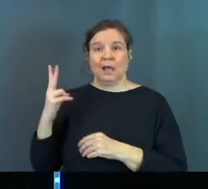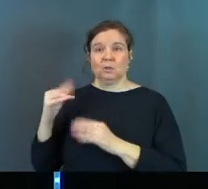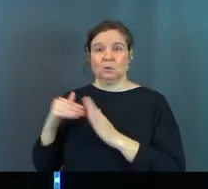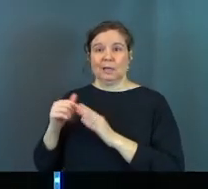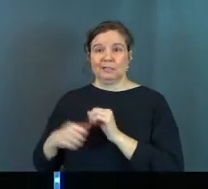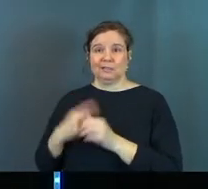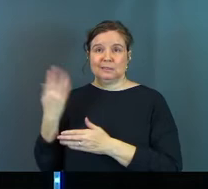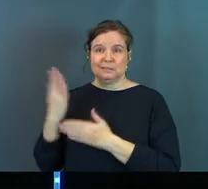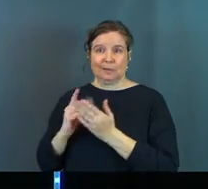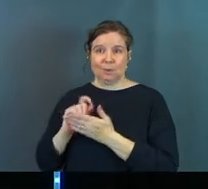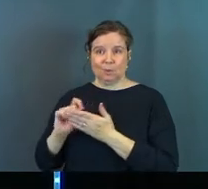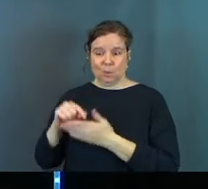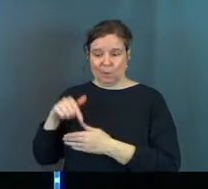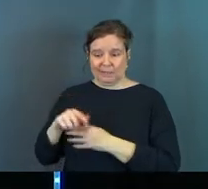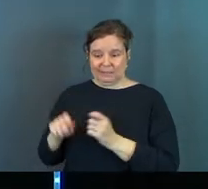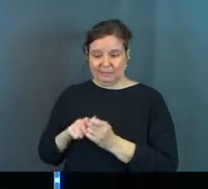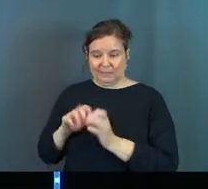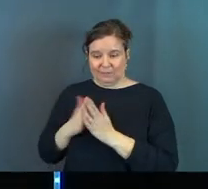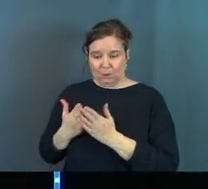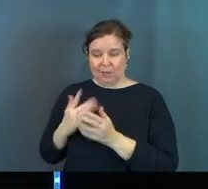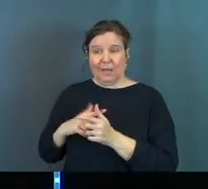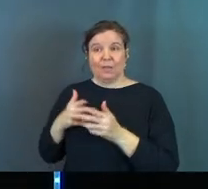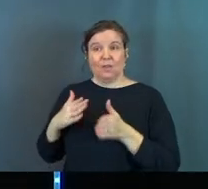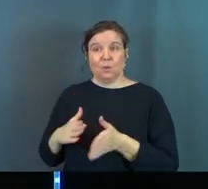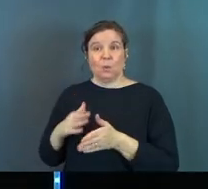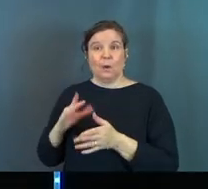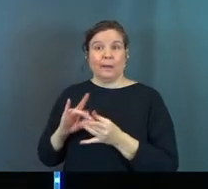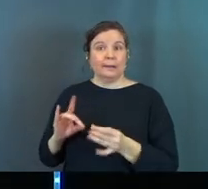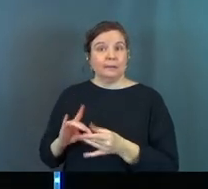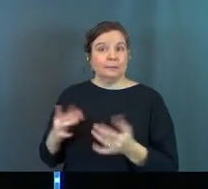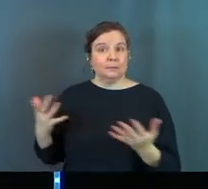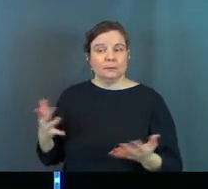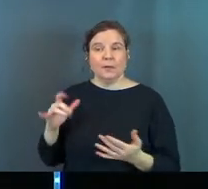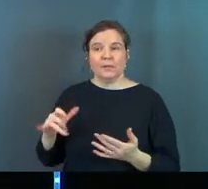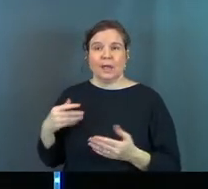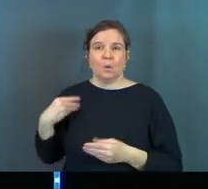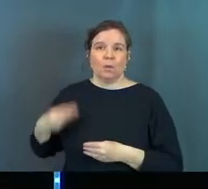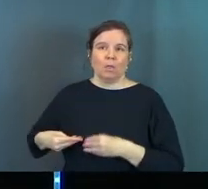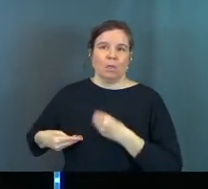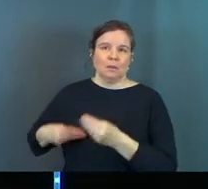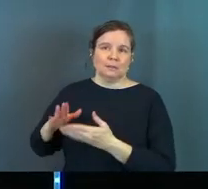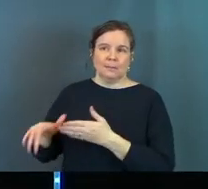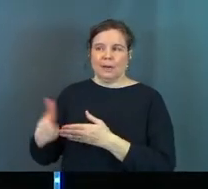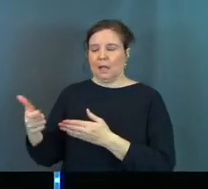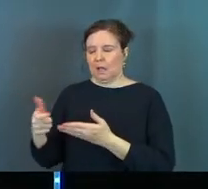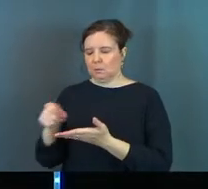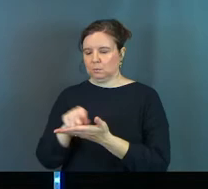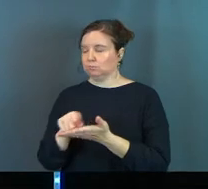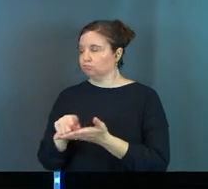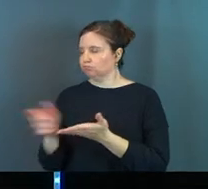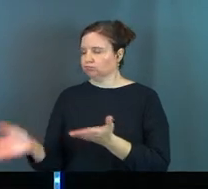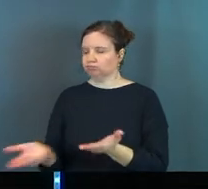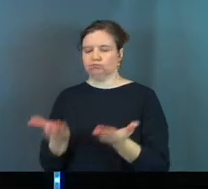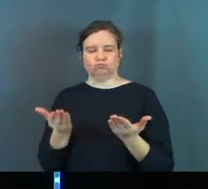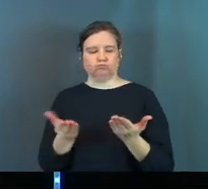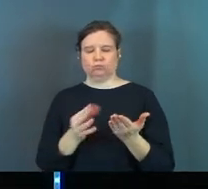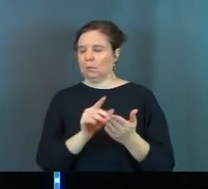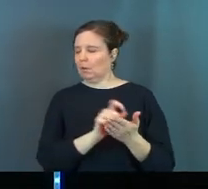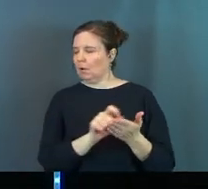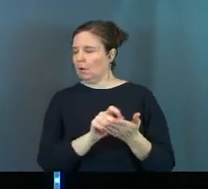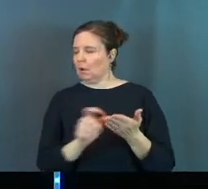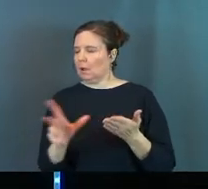ago, somebody wrote this particular book, right? And the way the saying goes is that was handed to somebody else, a scribe, to make a